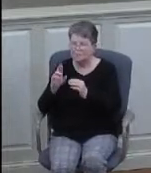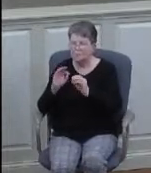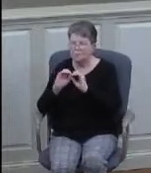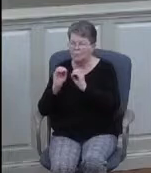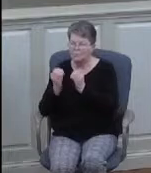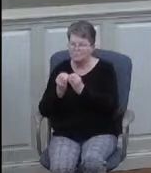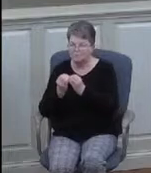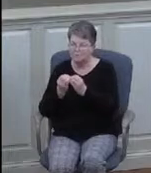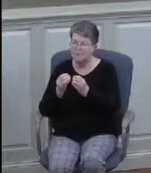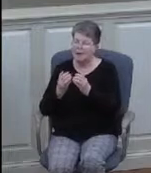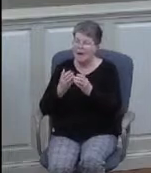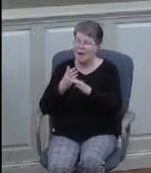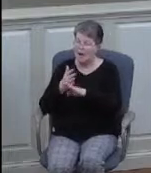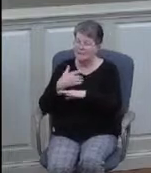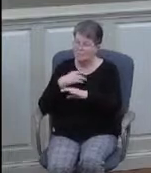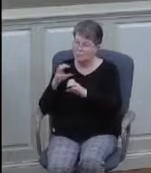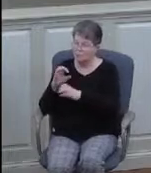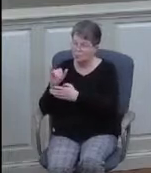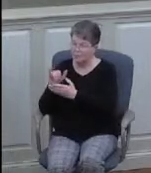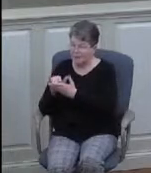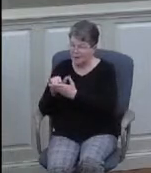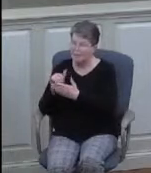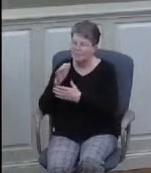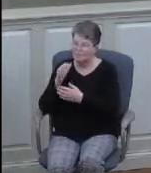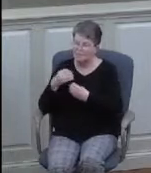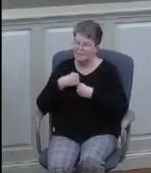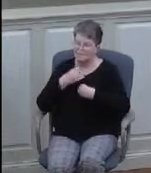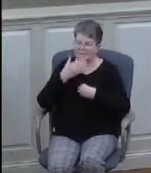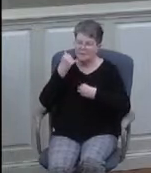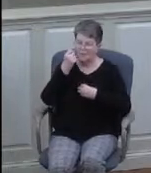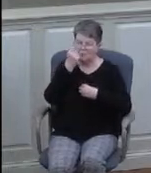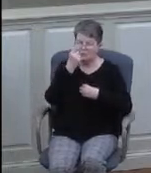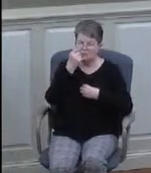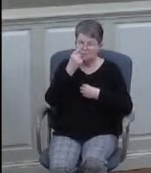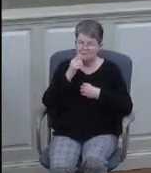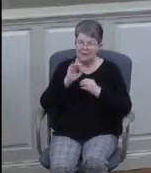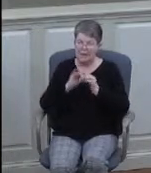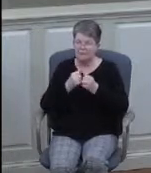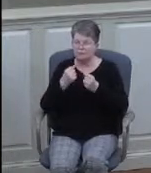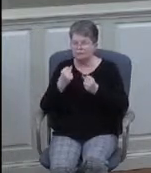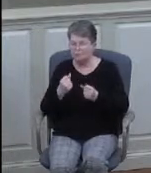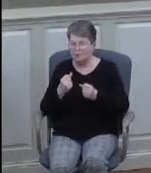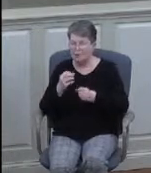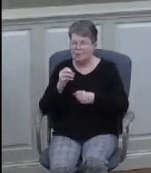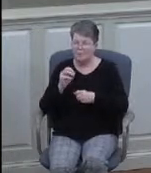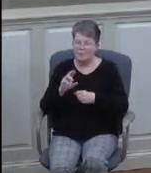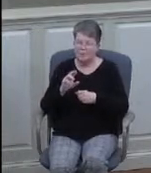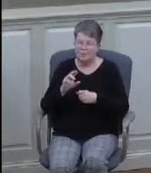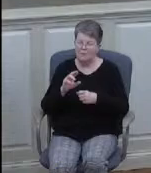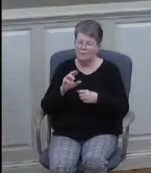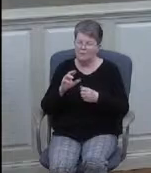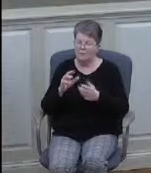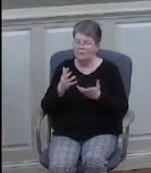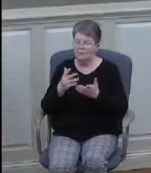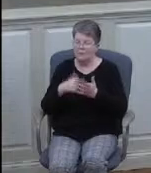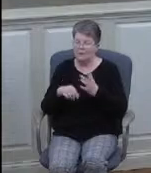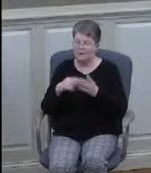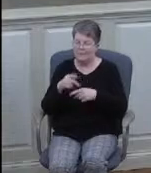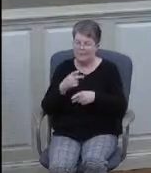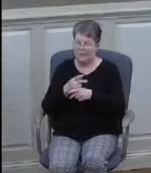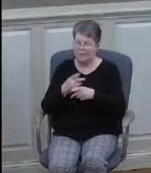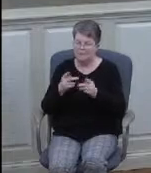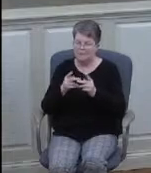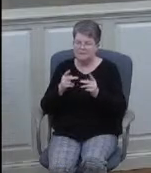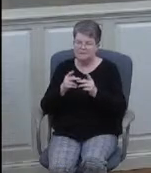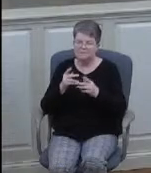us a better understanding of how we're, you know, really we're how strong or how just even if we had an average,